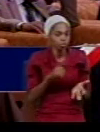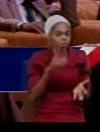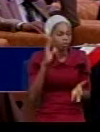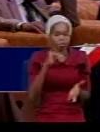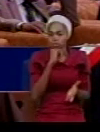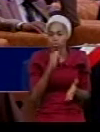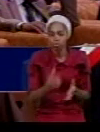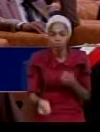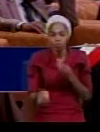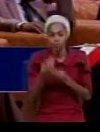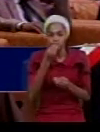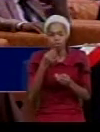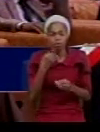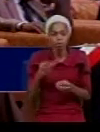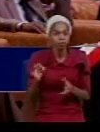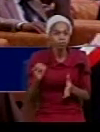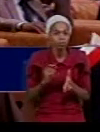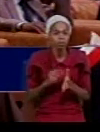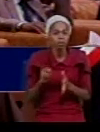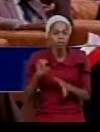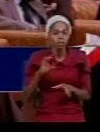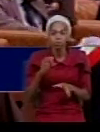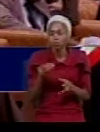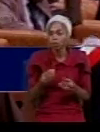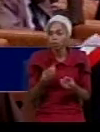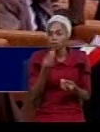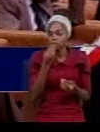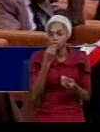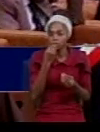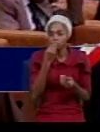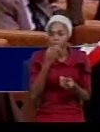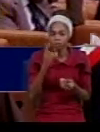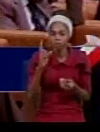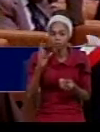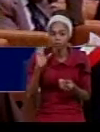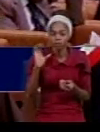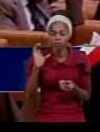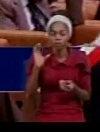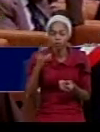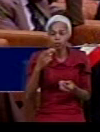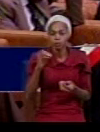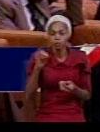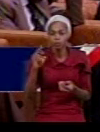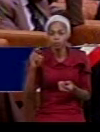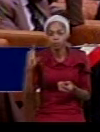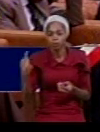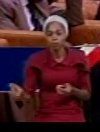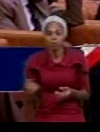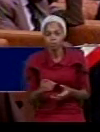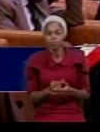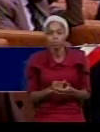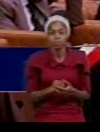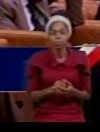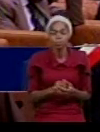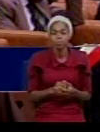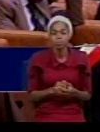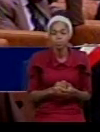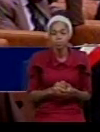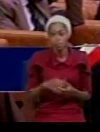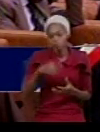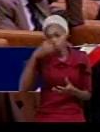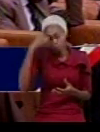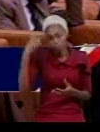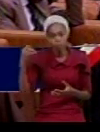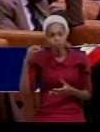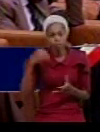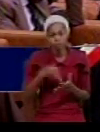of them that chew the cord, or of them which divide the hoof, as the camel, because he choweth